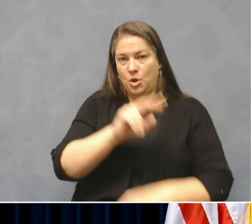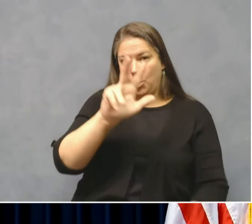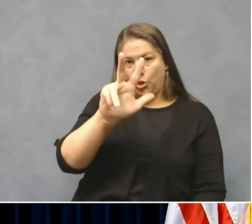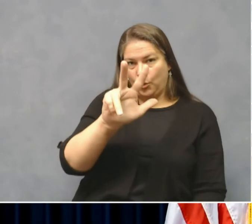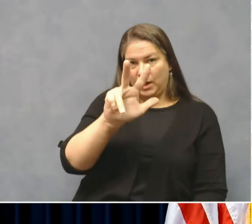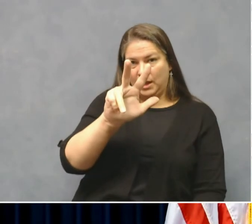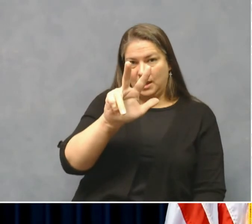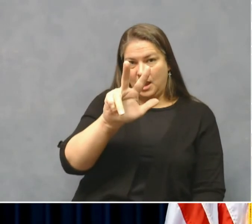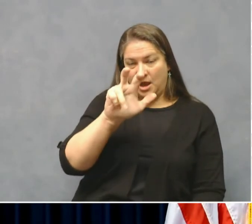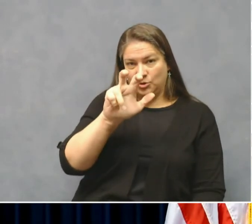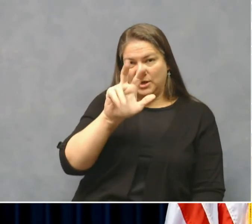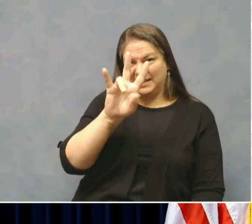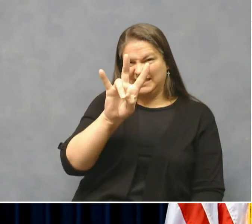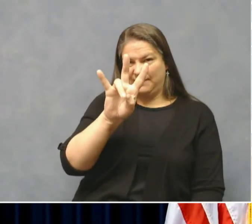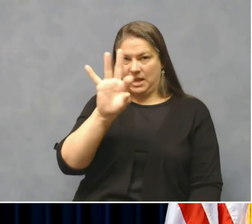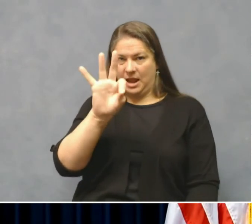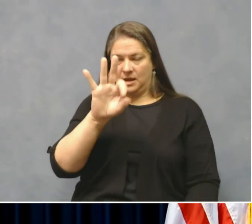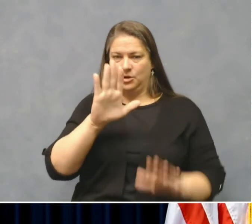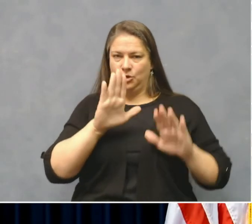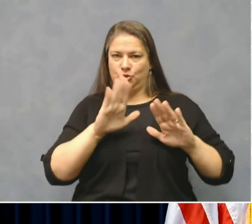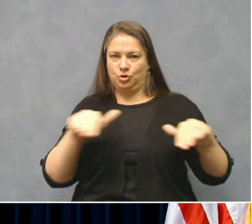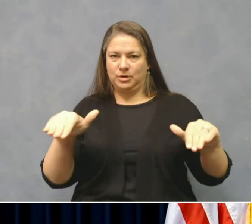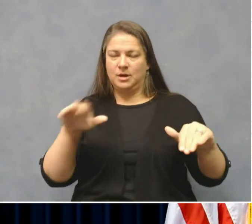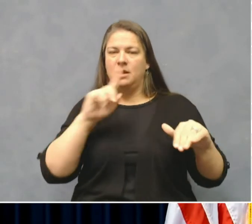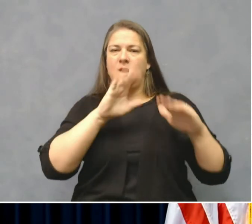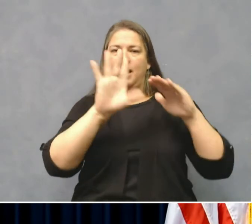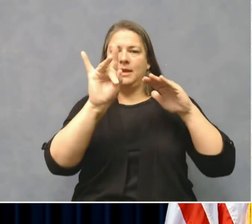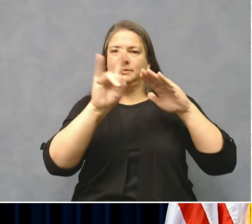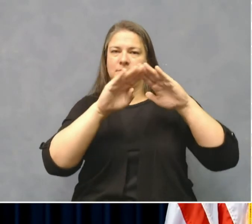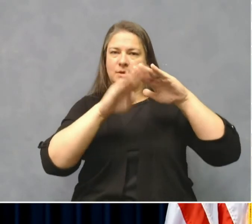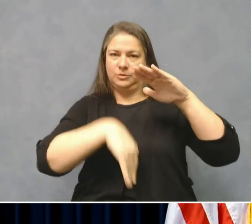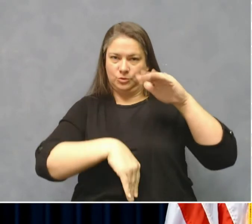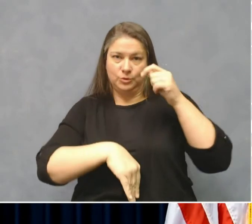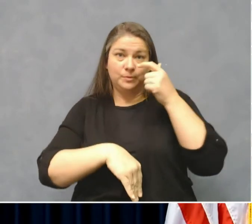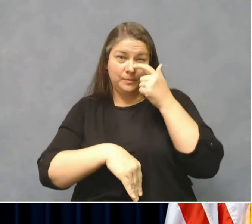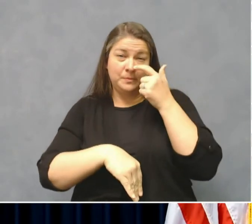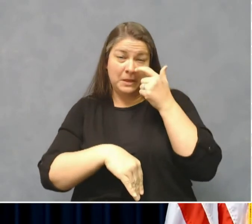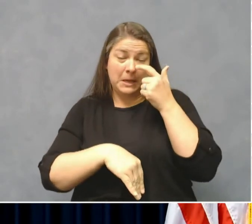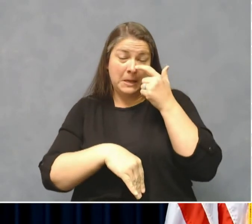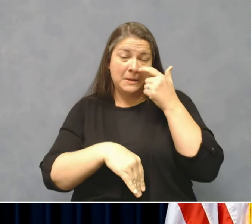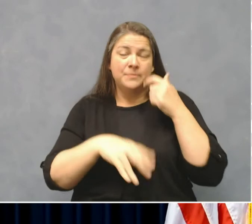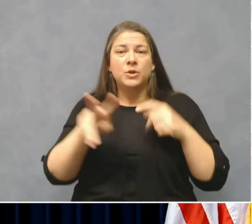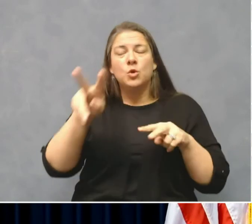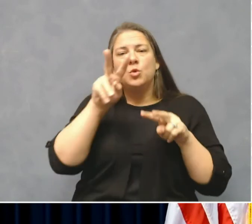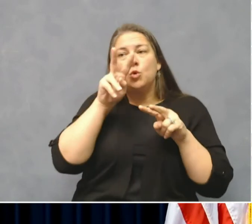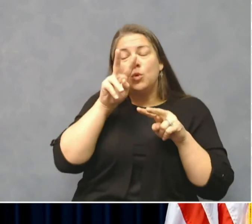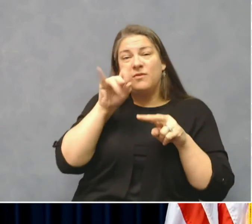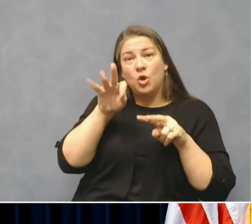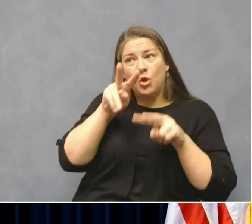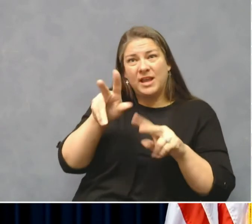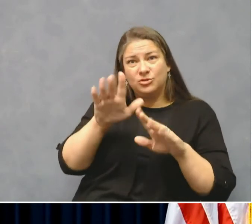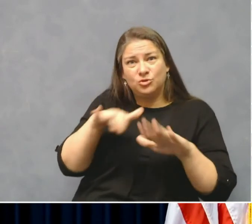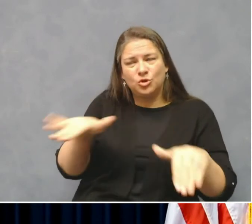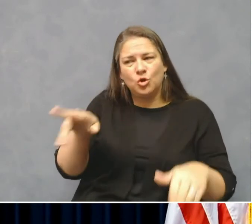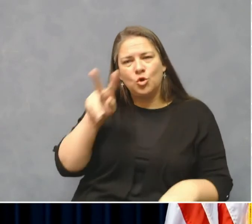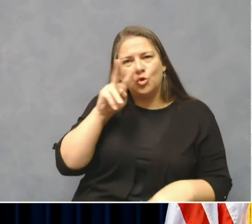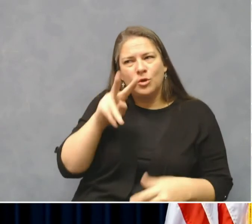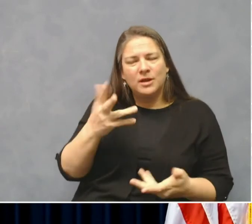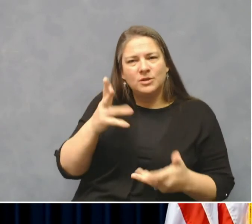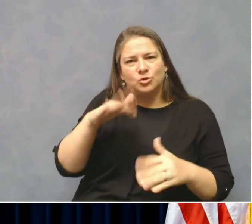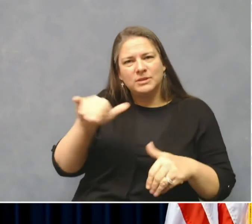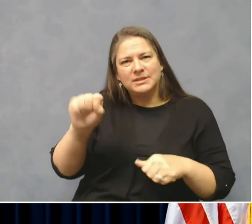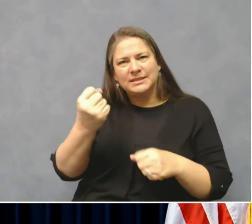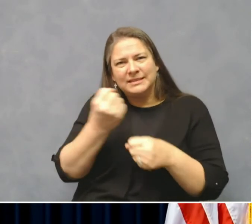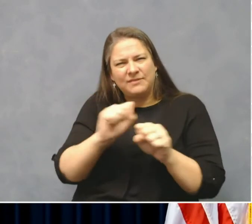3,79 kids 18 and under. We look at kids, we try to talk about their safety. I think there was 400